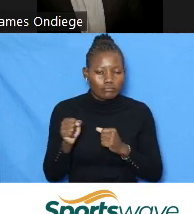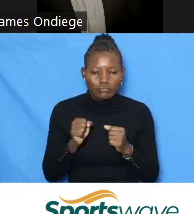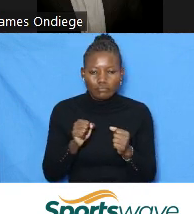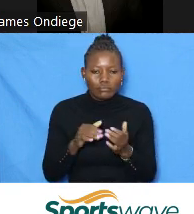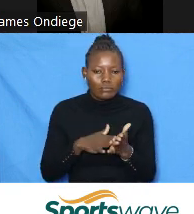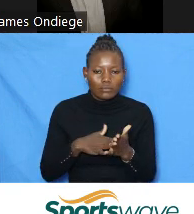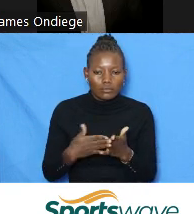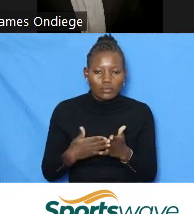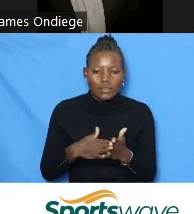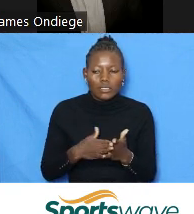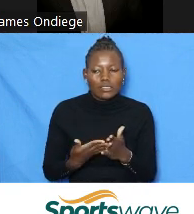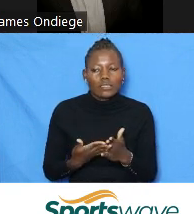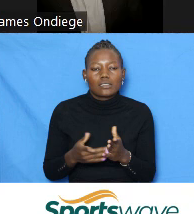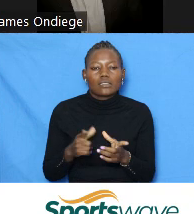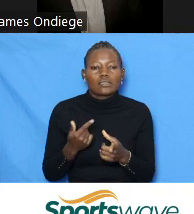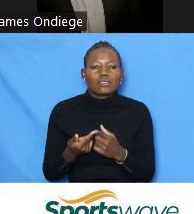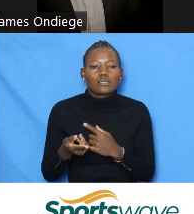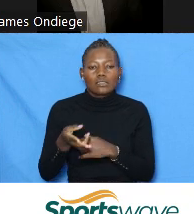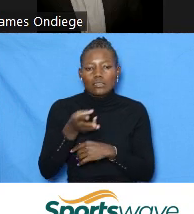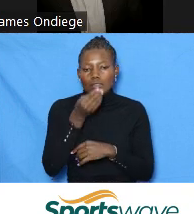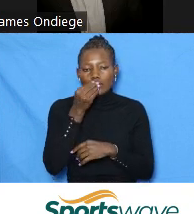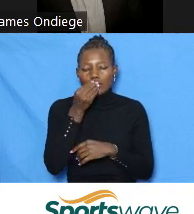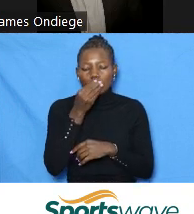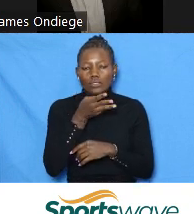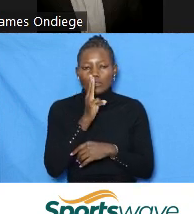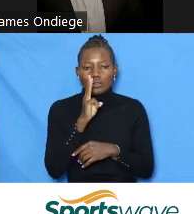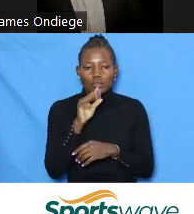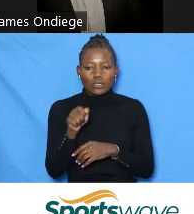then also nutrition and hydration are also key in injury prevention.